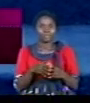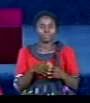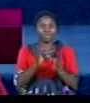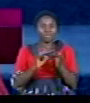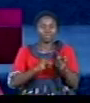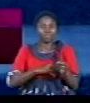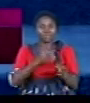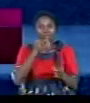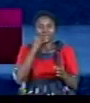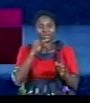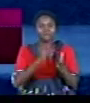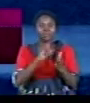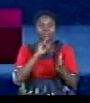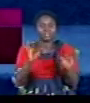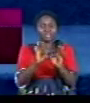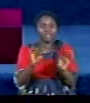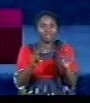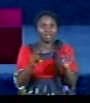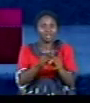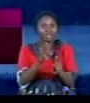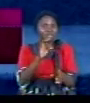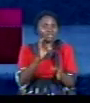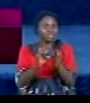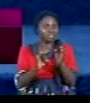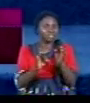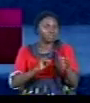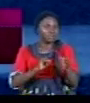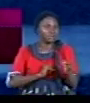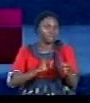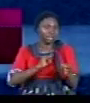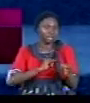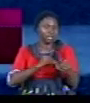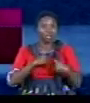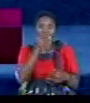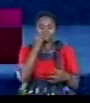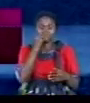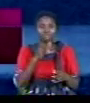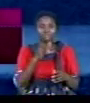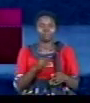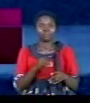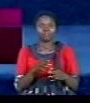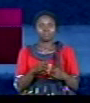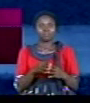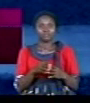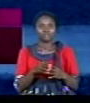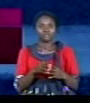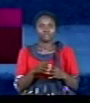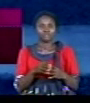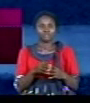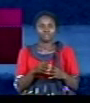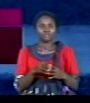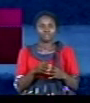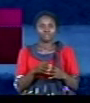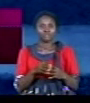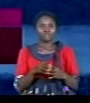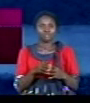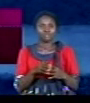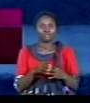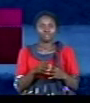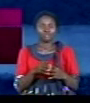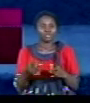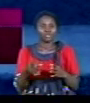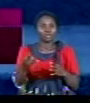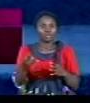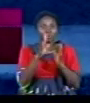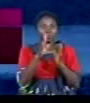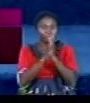I have to lie down. By the grace of God, my children helped me do some things. Then they prayed for me during the time of the crusade. I